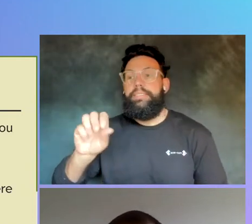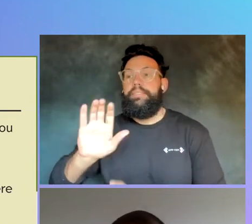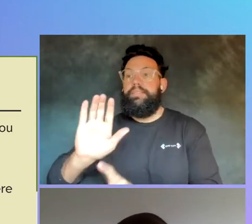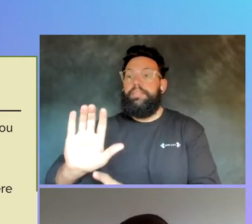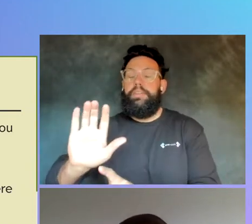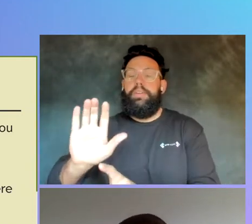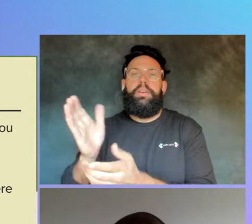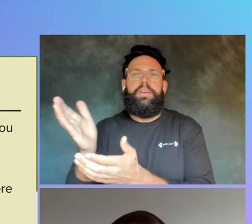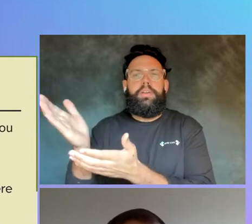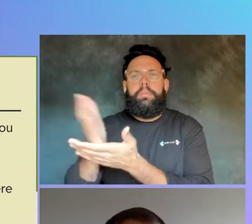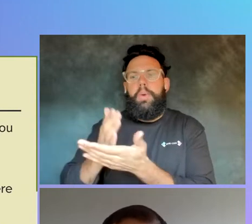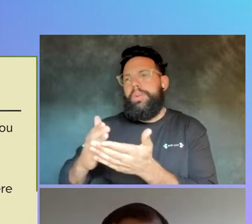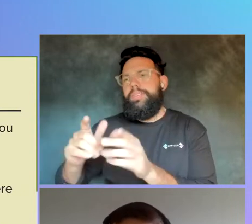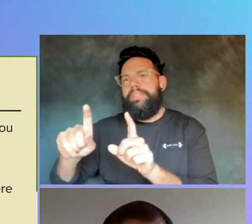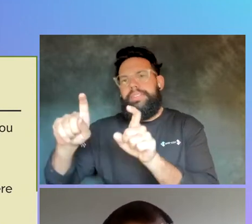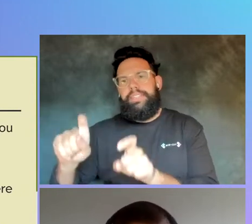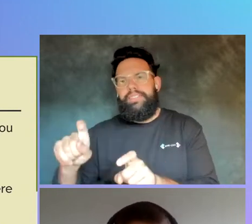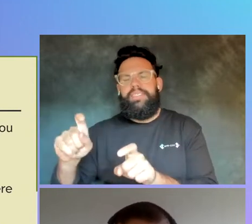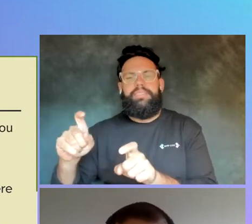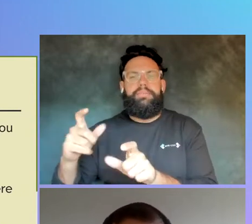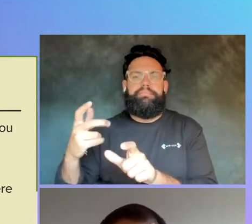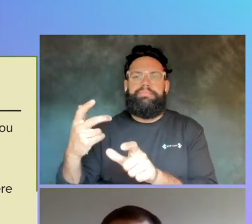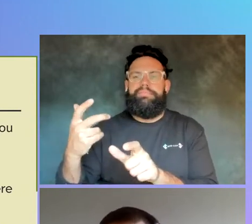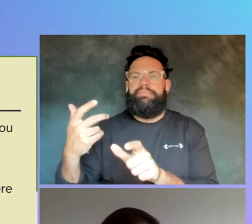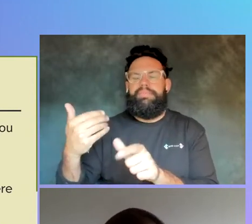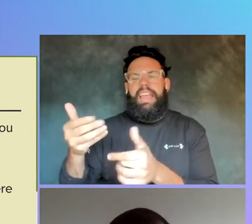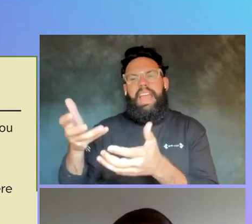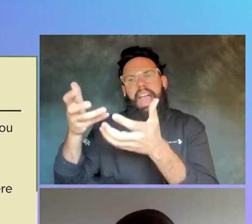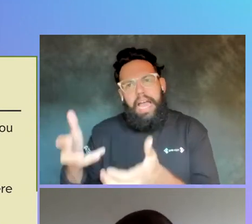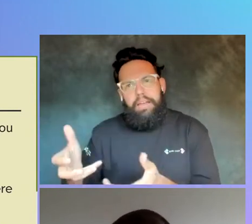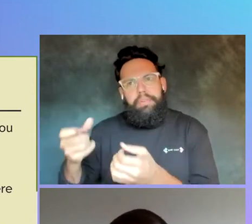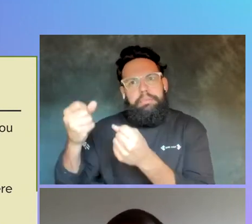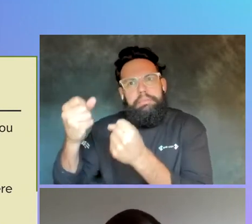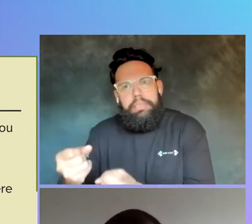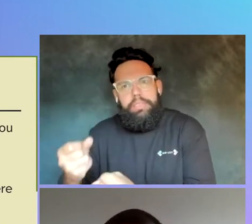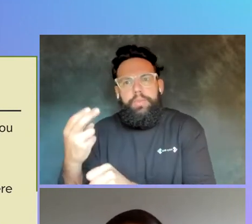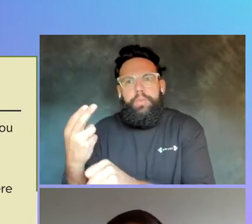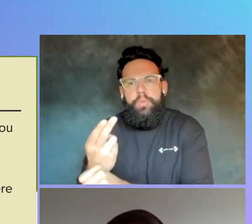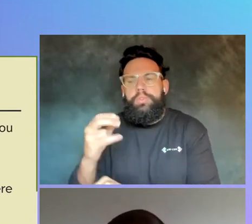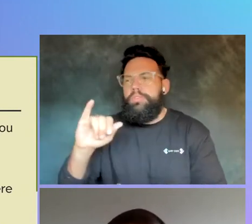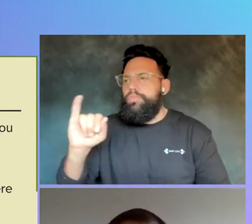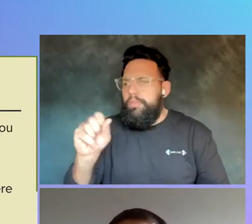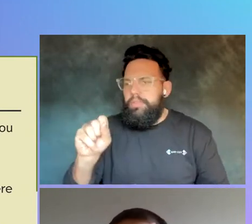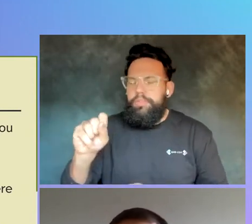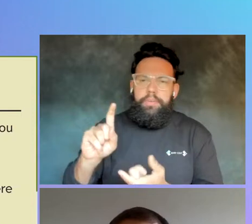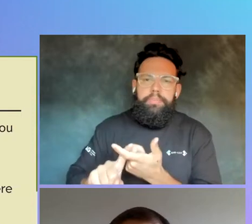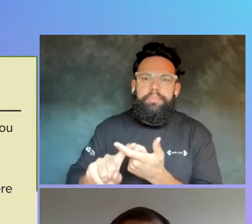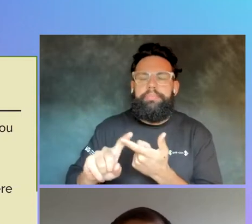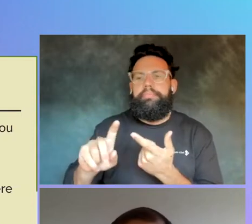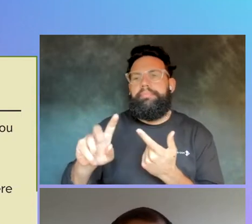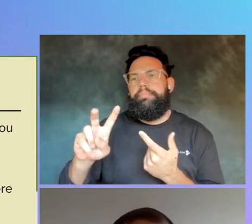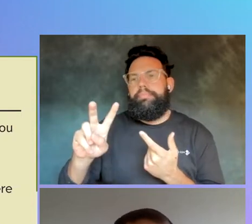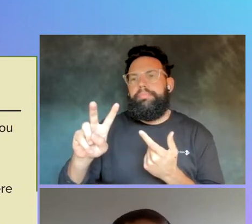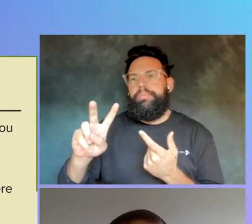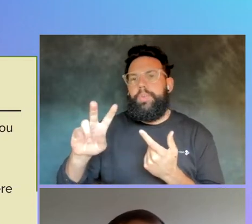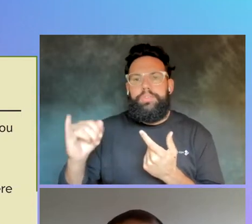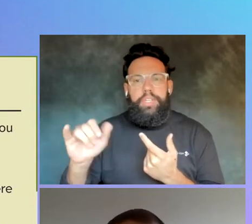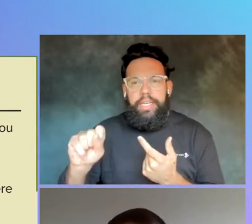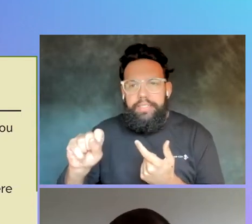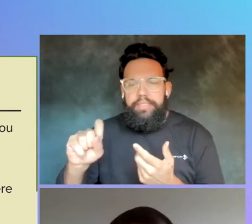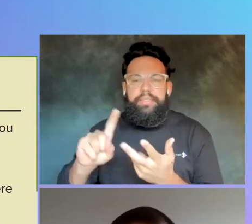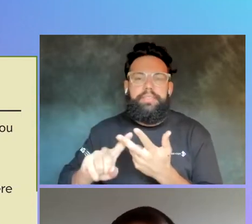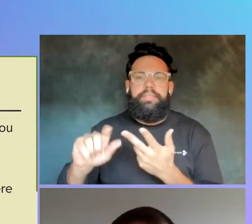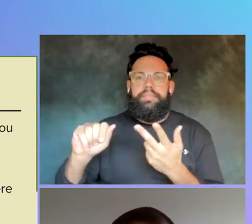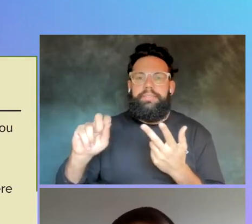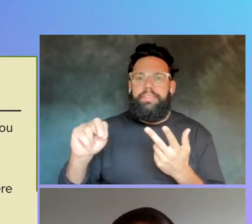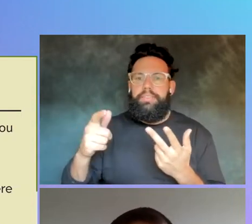larger JavaScript frameworks that are currently out there: React, Angular, Vue.js, Next. And there is also good